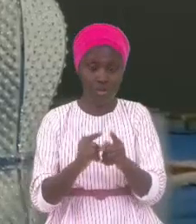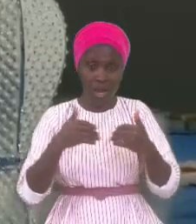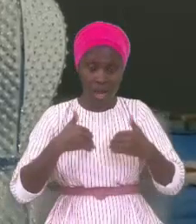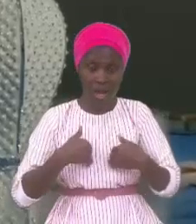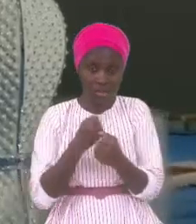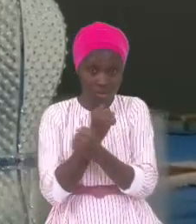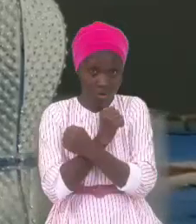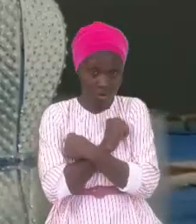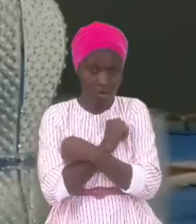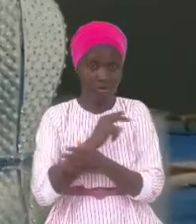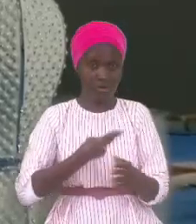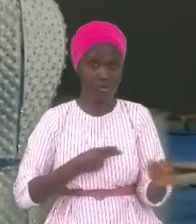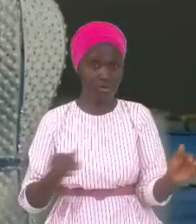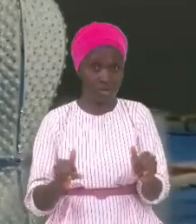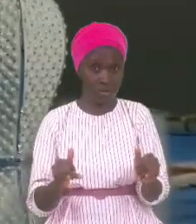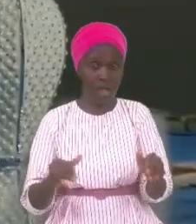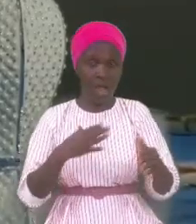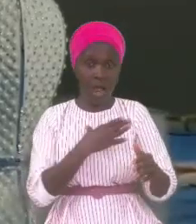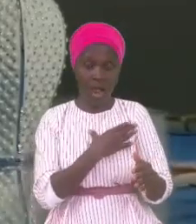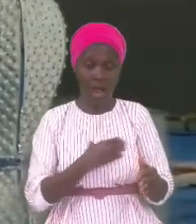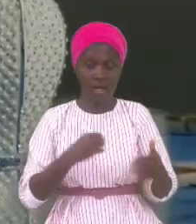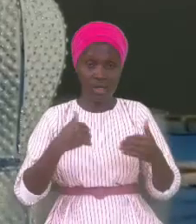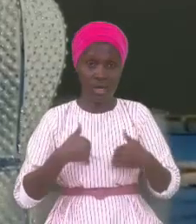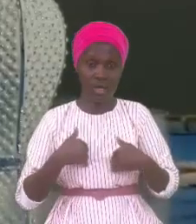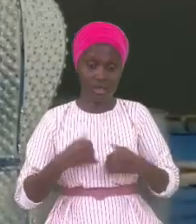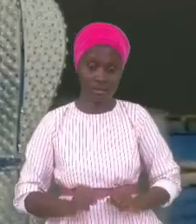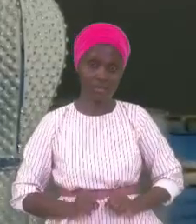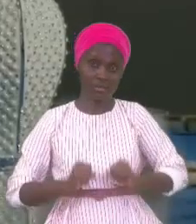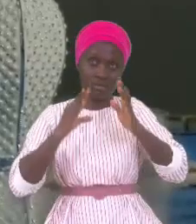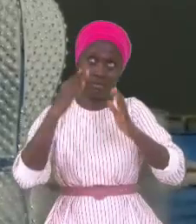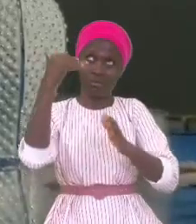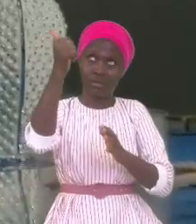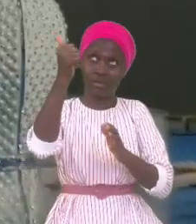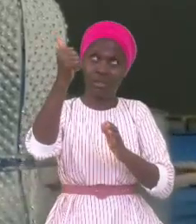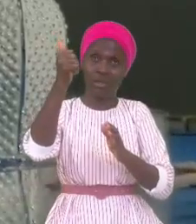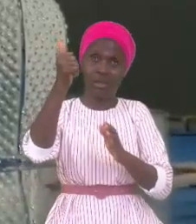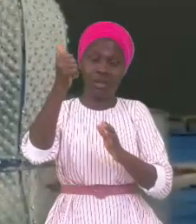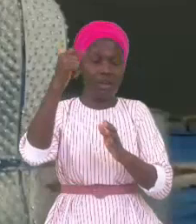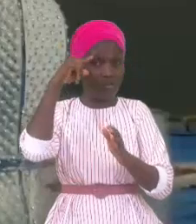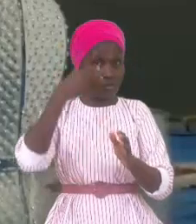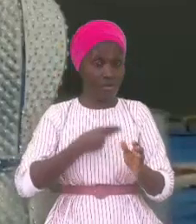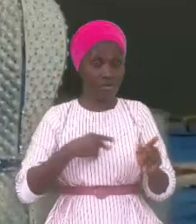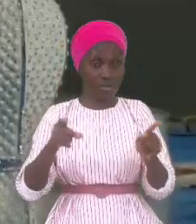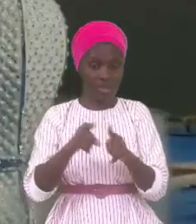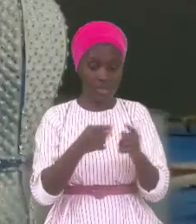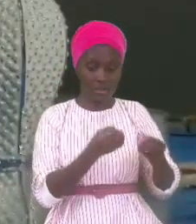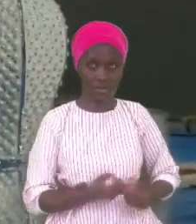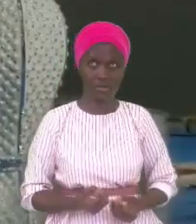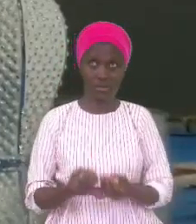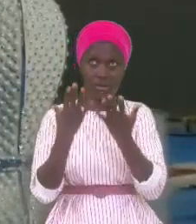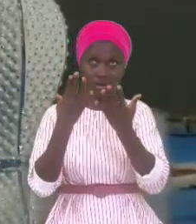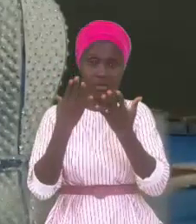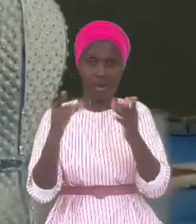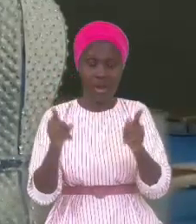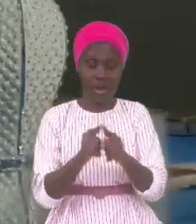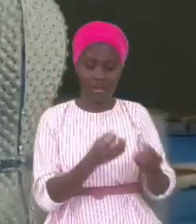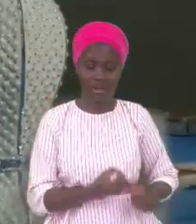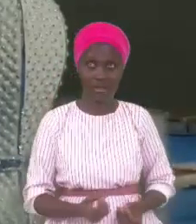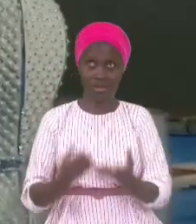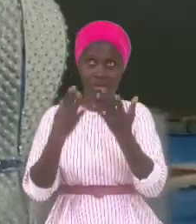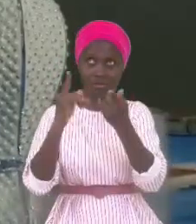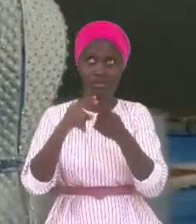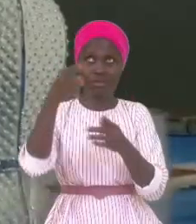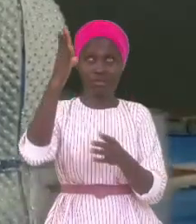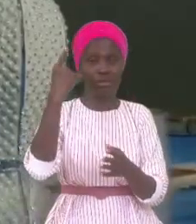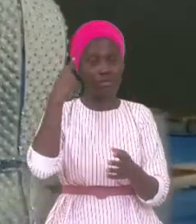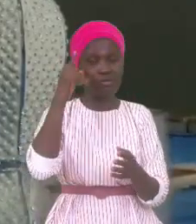has given himself for us an offering and a sacrifice to God for a sweet